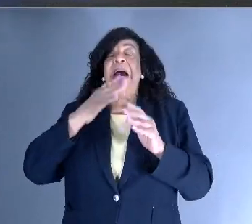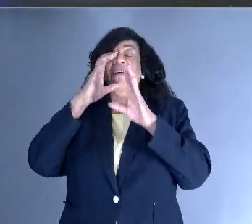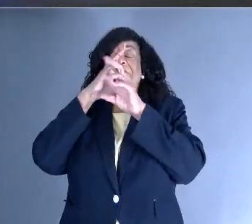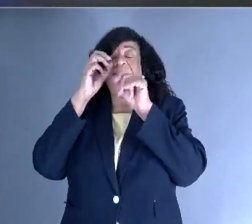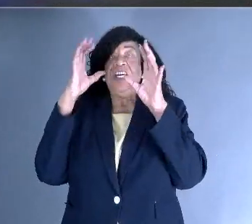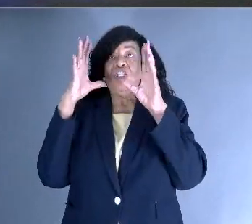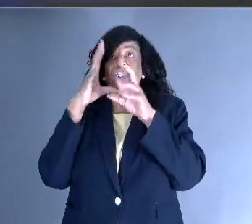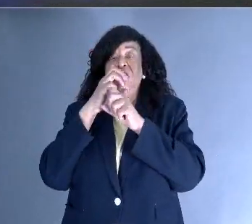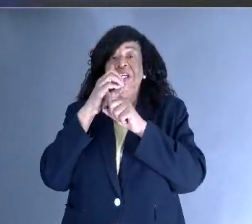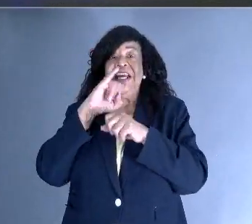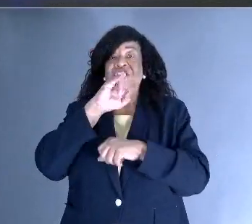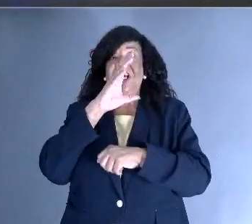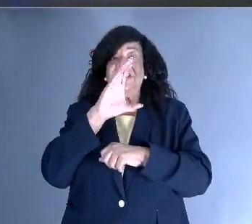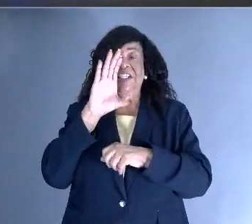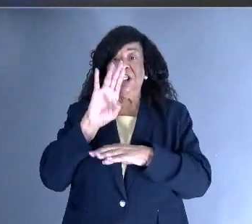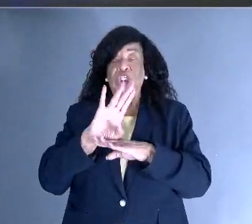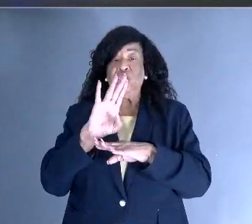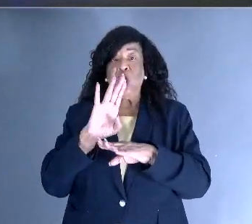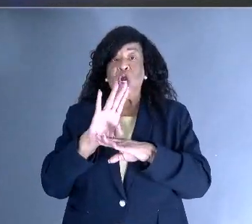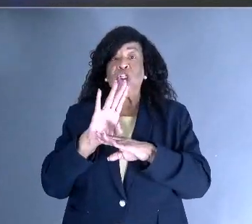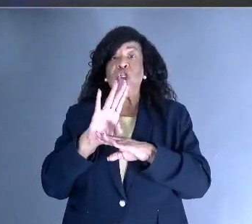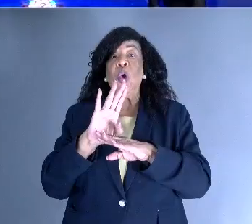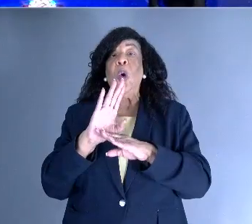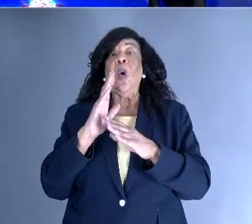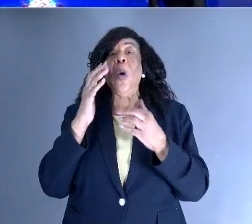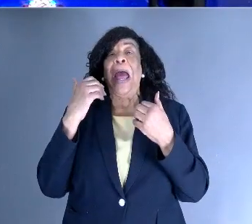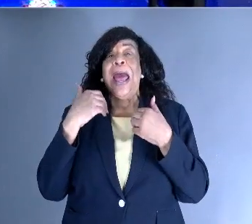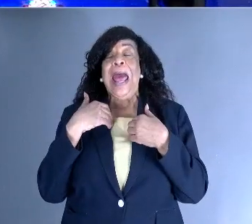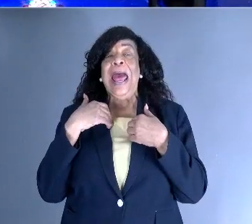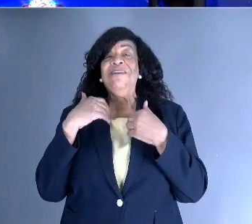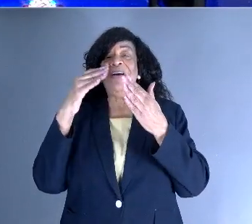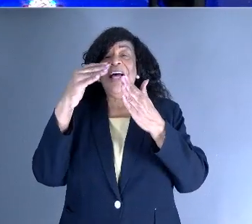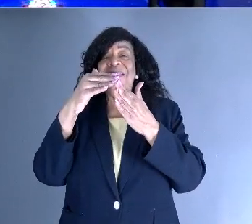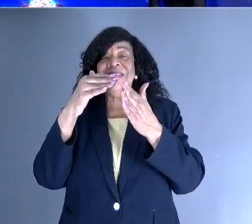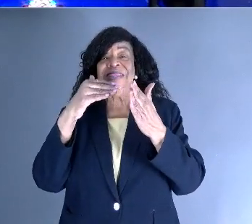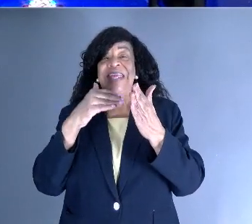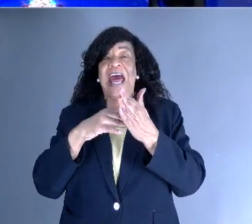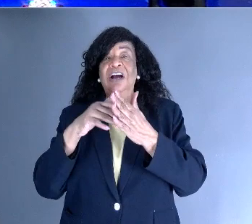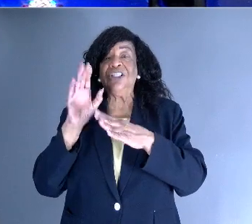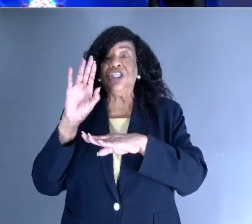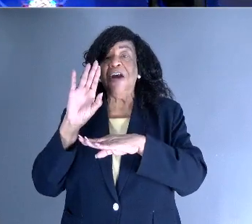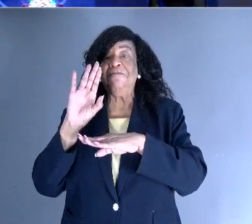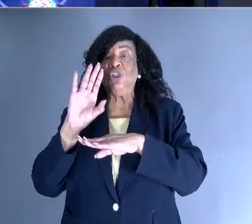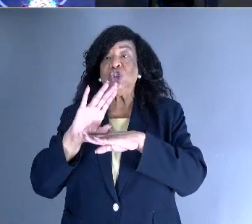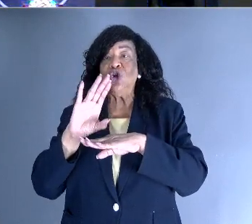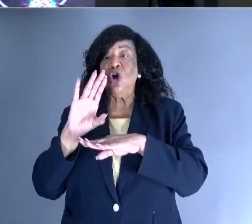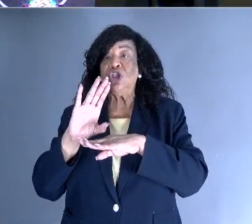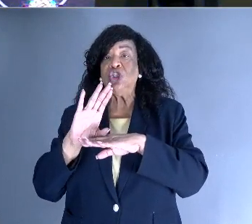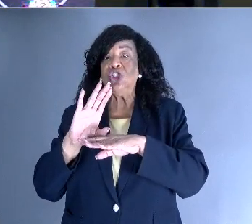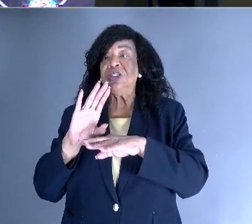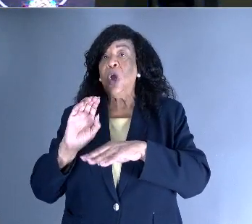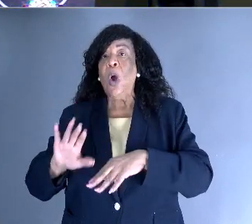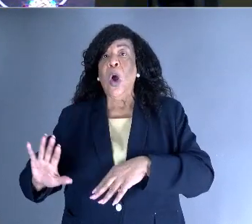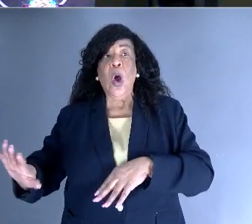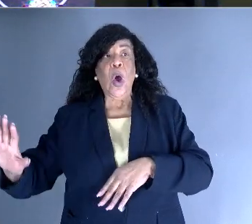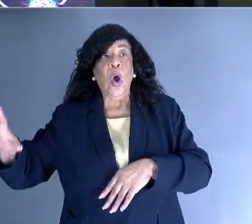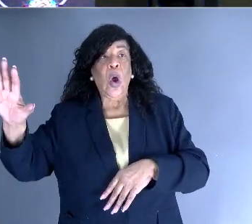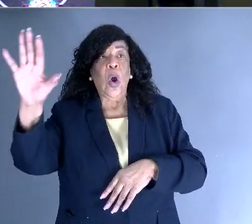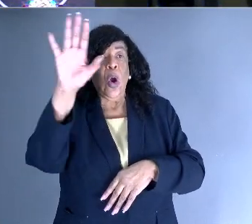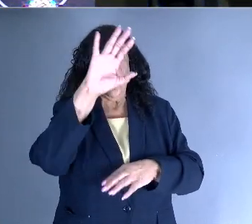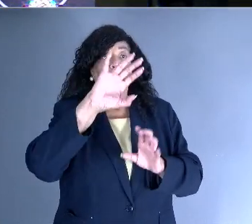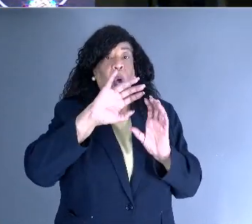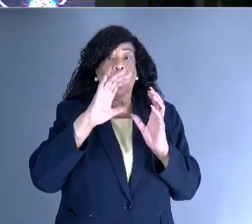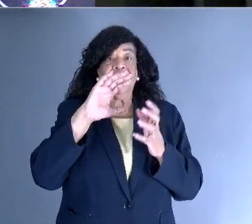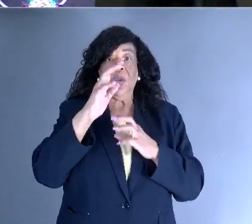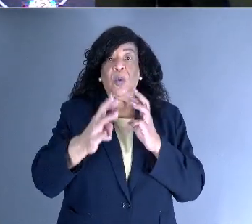all around the world that you would pray about you know during campaign